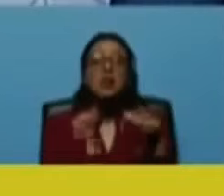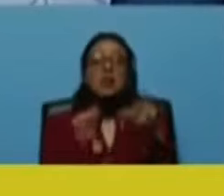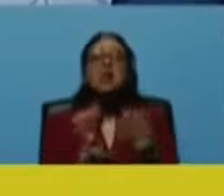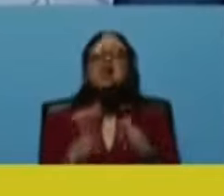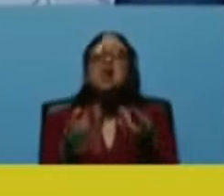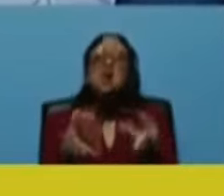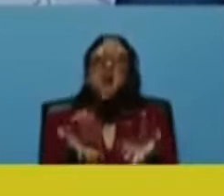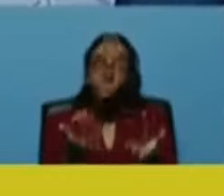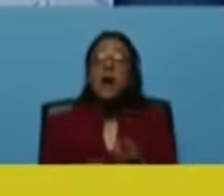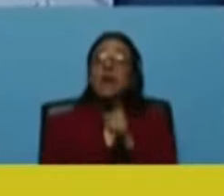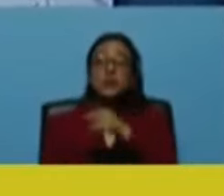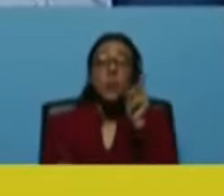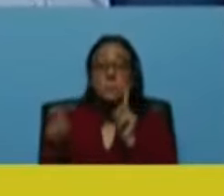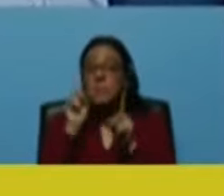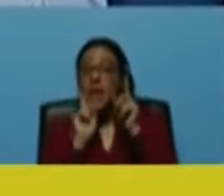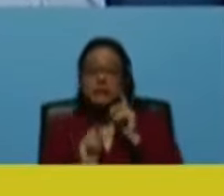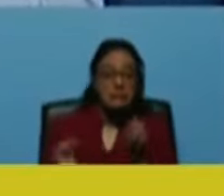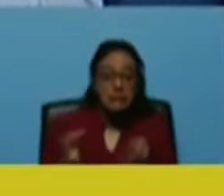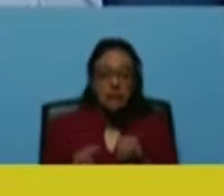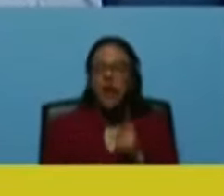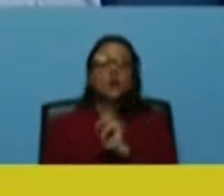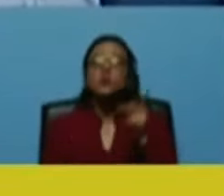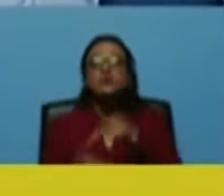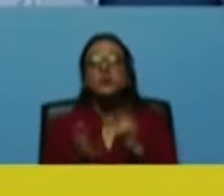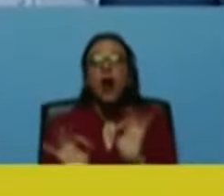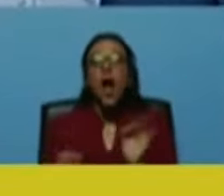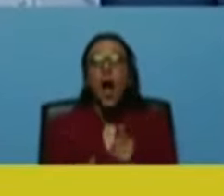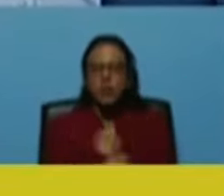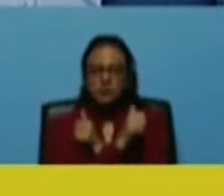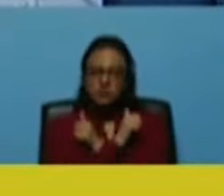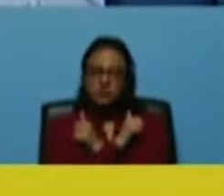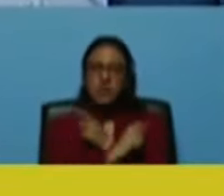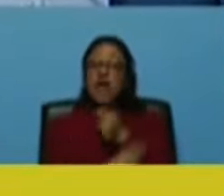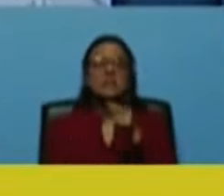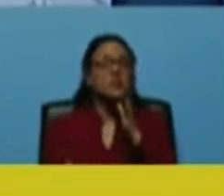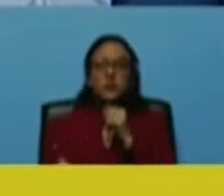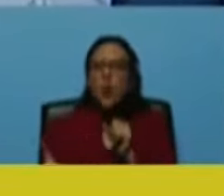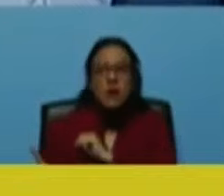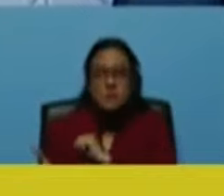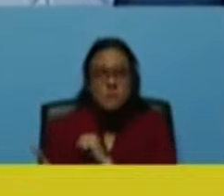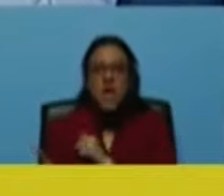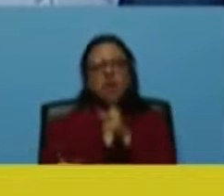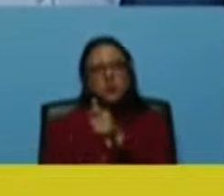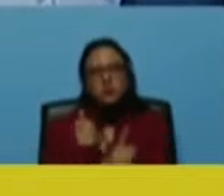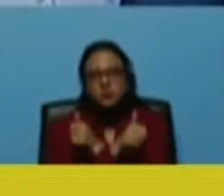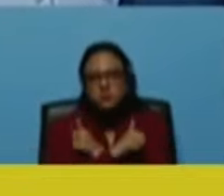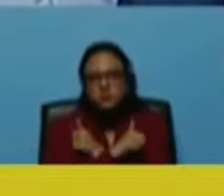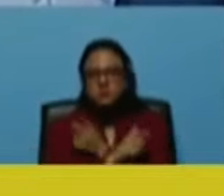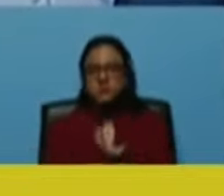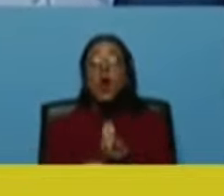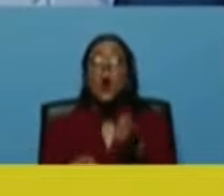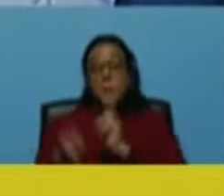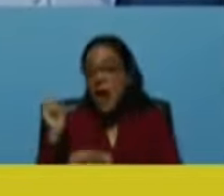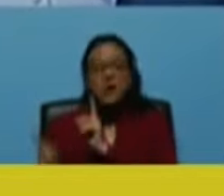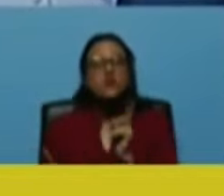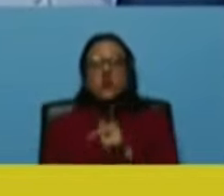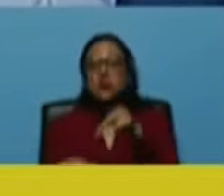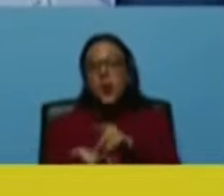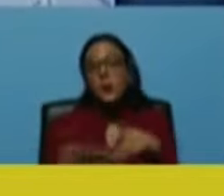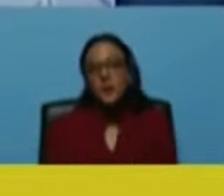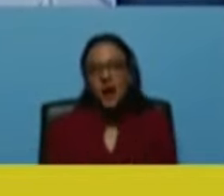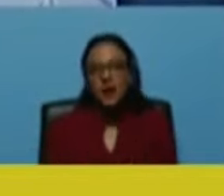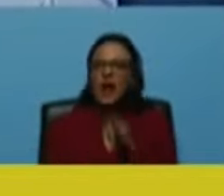fear, who doesn't owe anything, doesn't fear. If you don't have anything